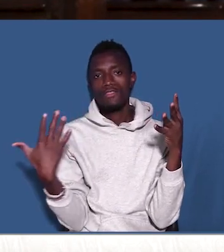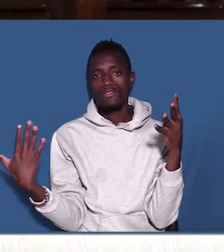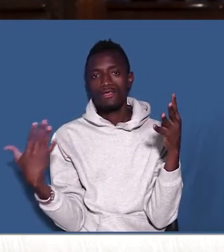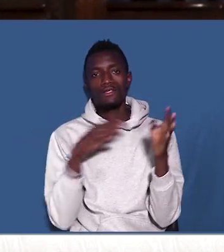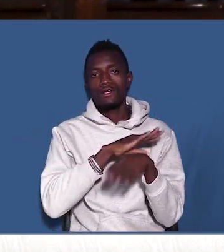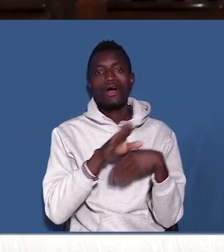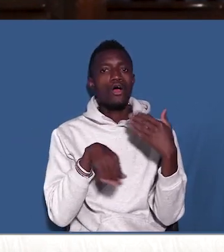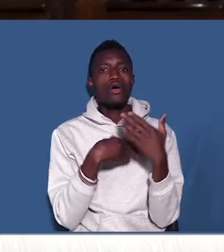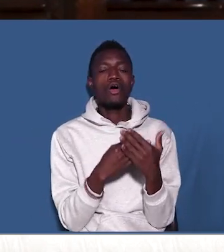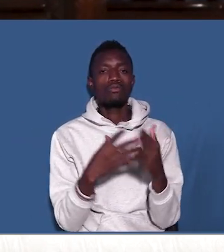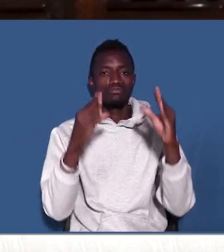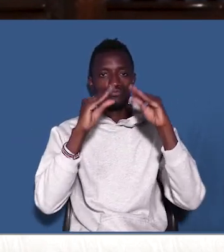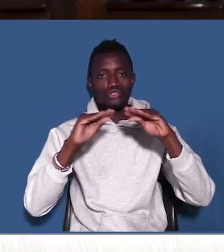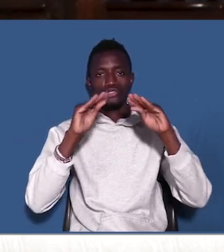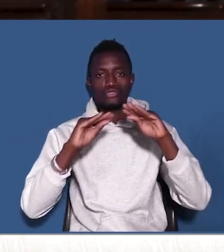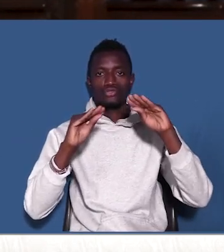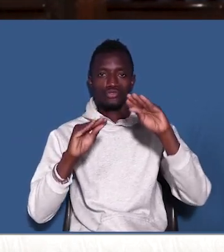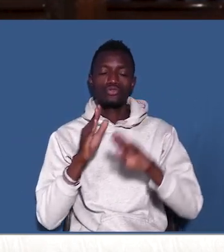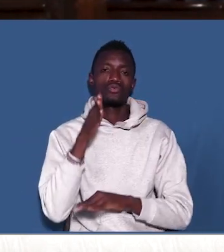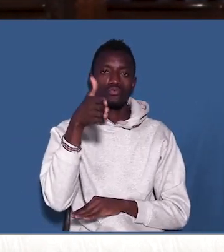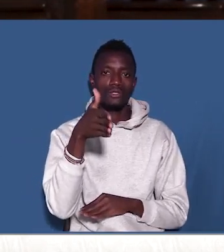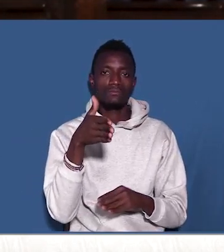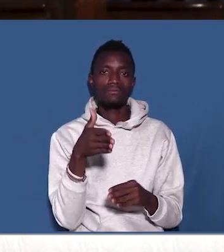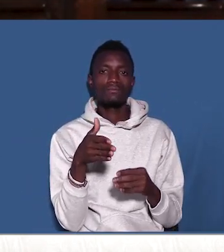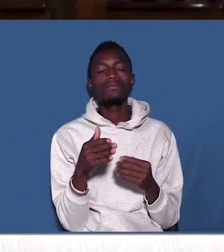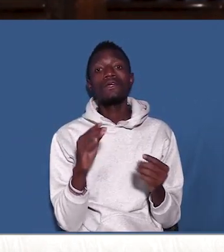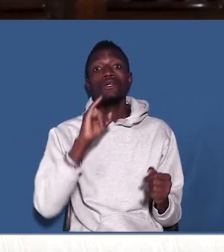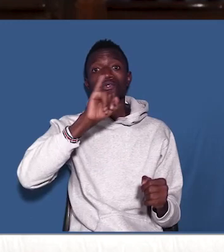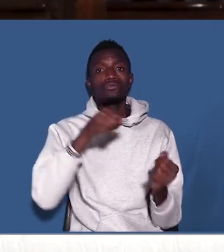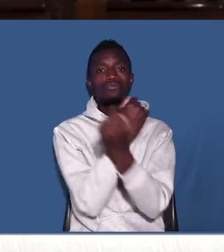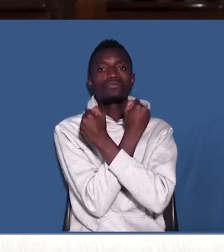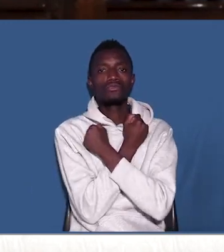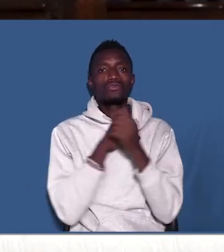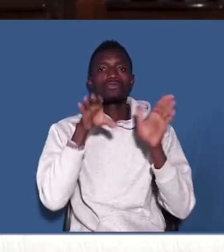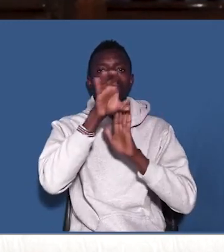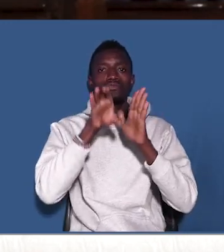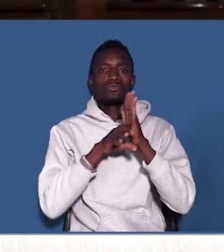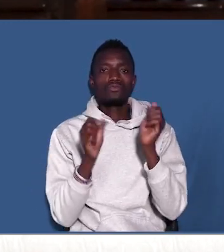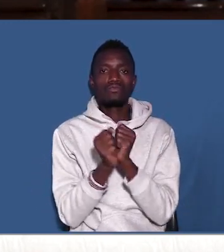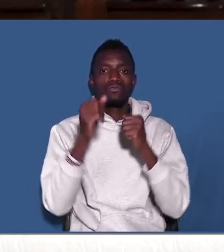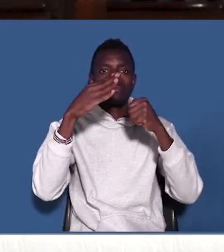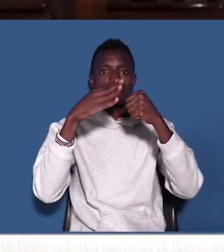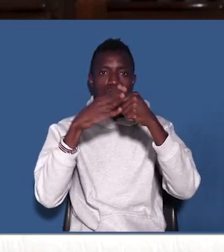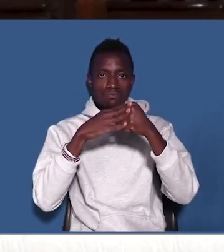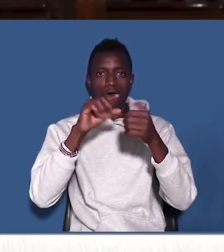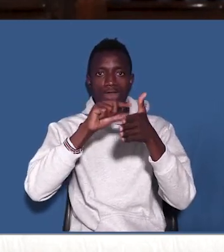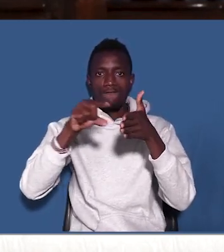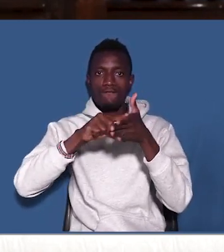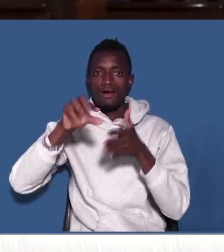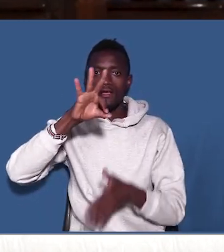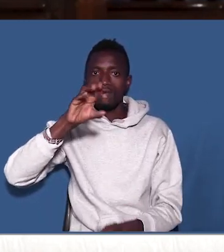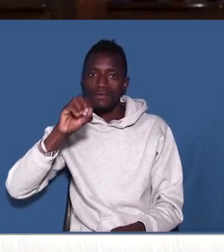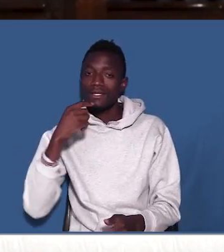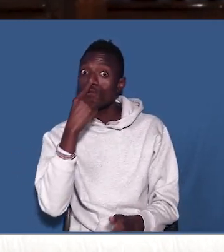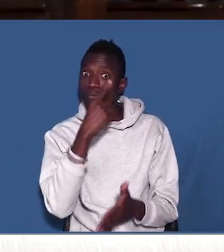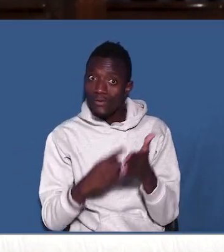cross. John chapter 19, verse 30 says, when he had received the drink, Jesus